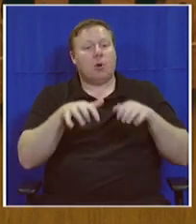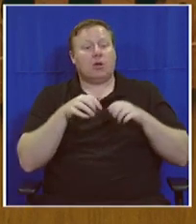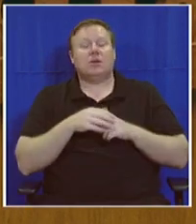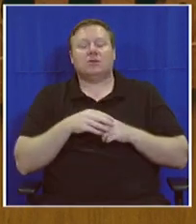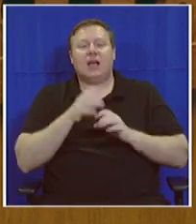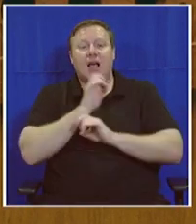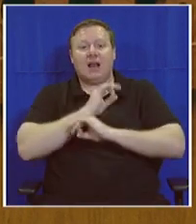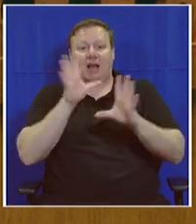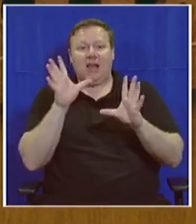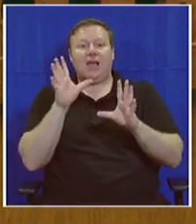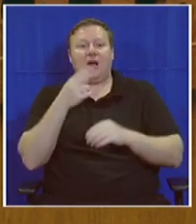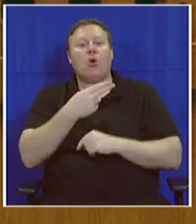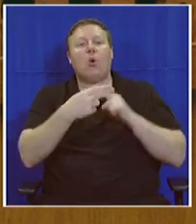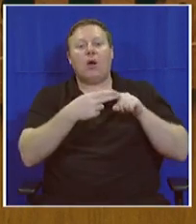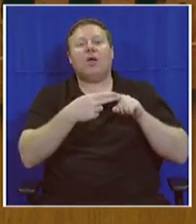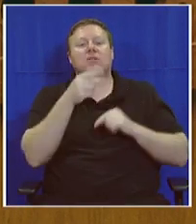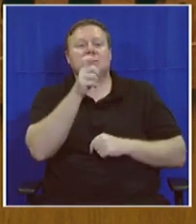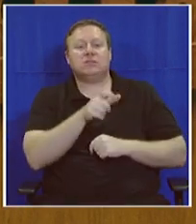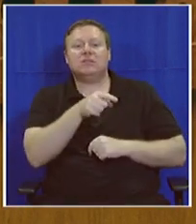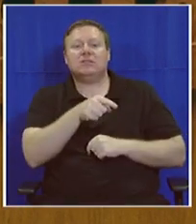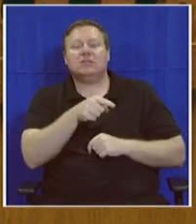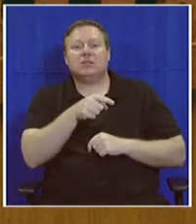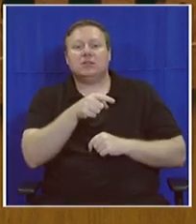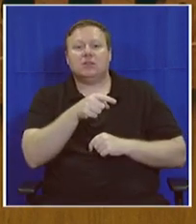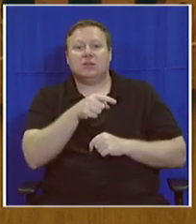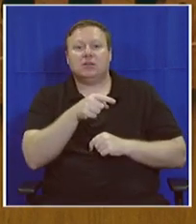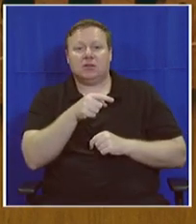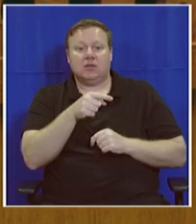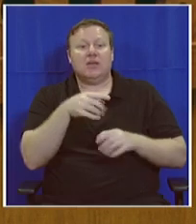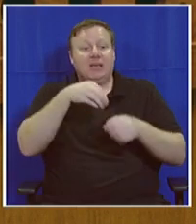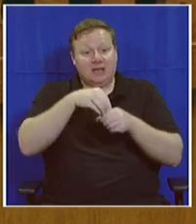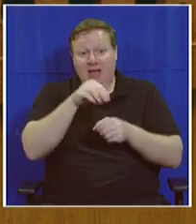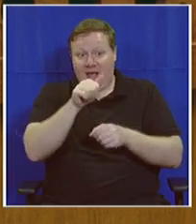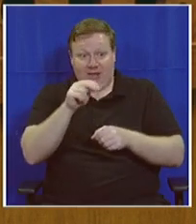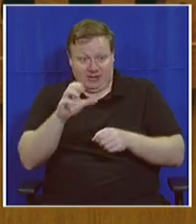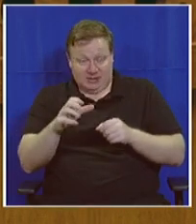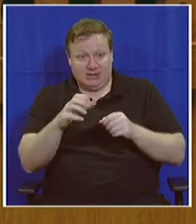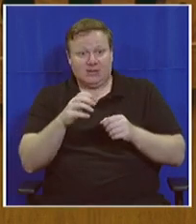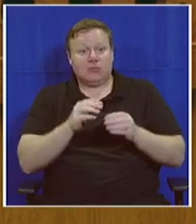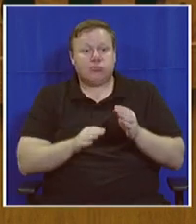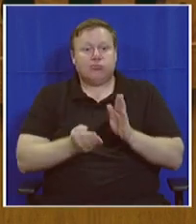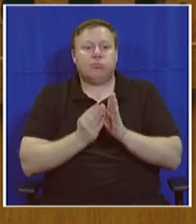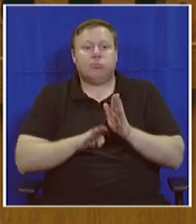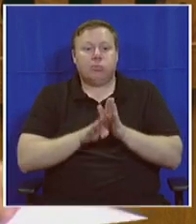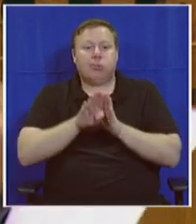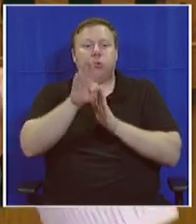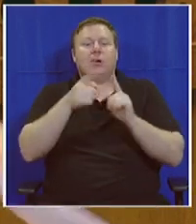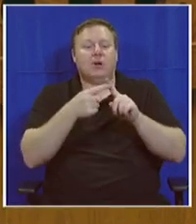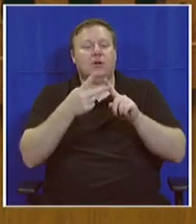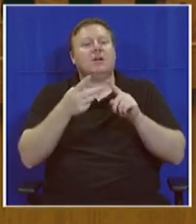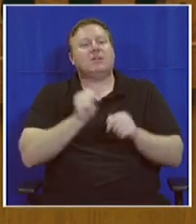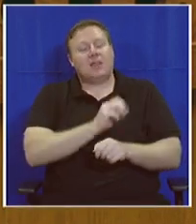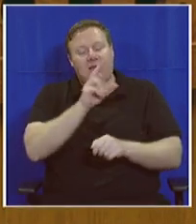Hlongwa was a rising star in both her political party, the African National Congress, and more broadly in South African